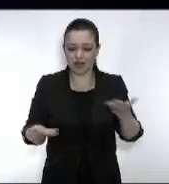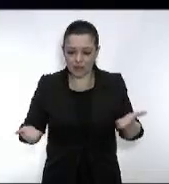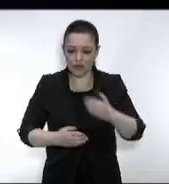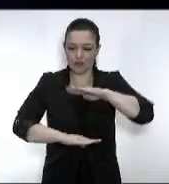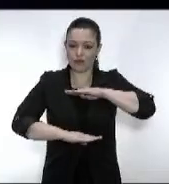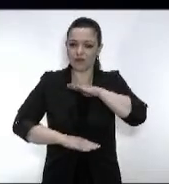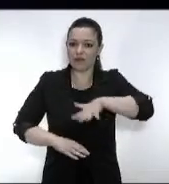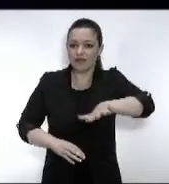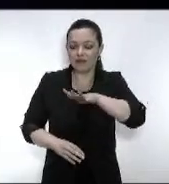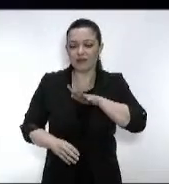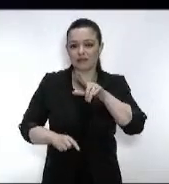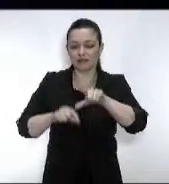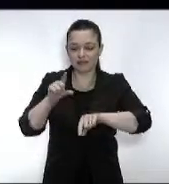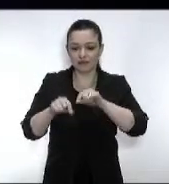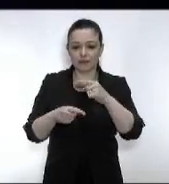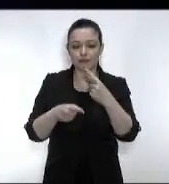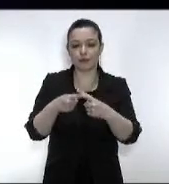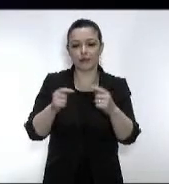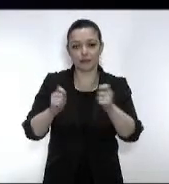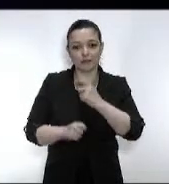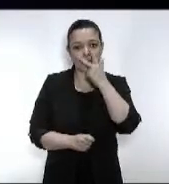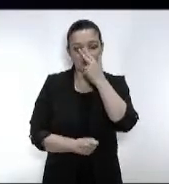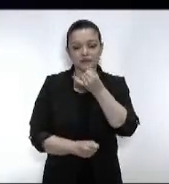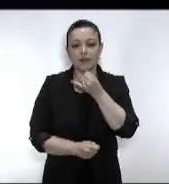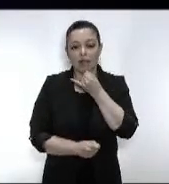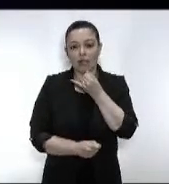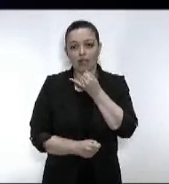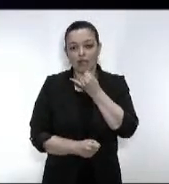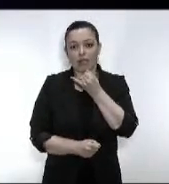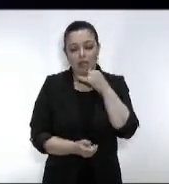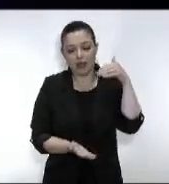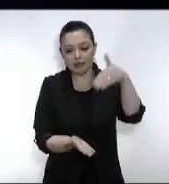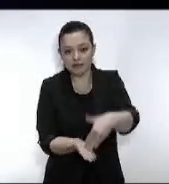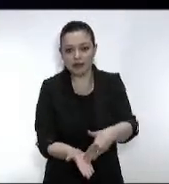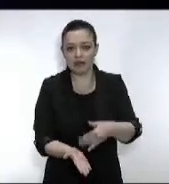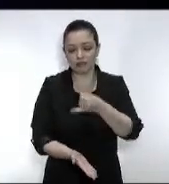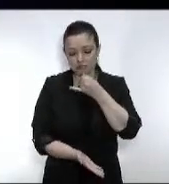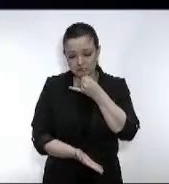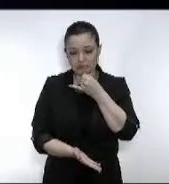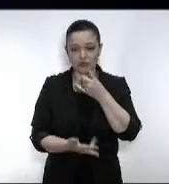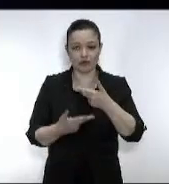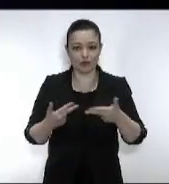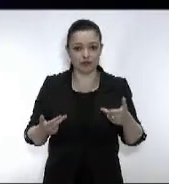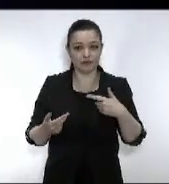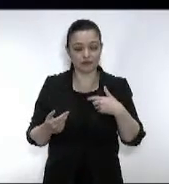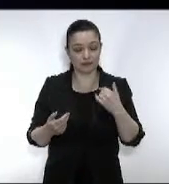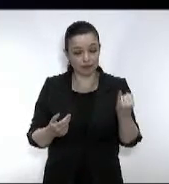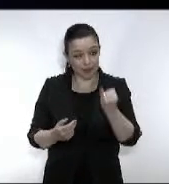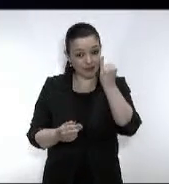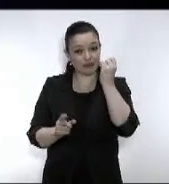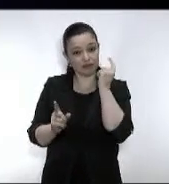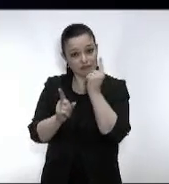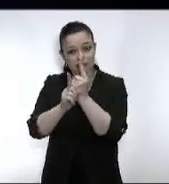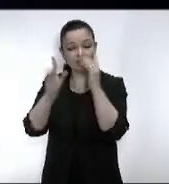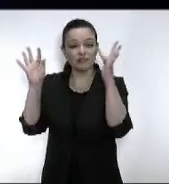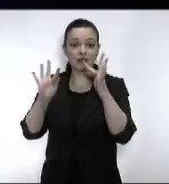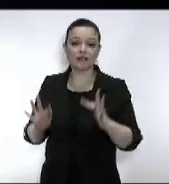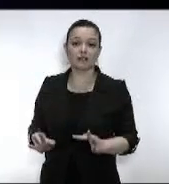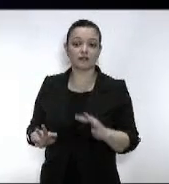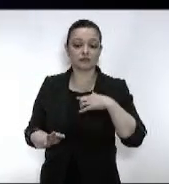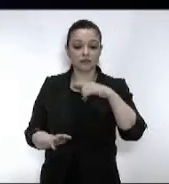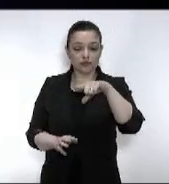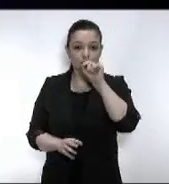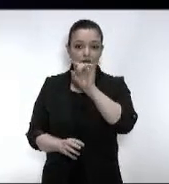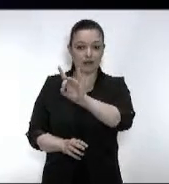the reality we live in. Otherwise, we condemn ourselves because we don't find that state, that goal that is so important